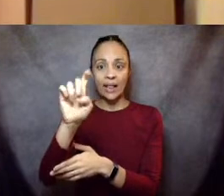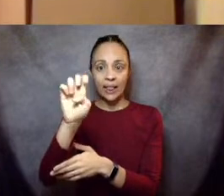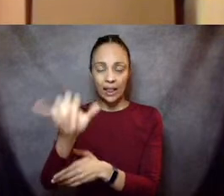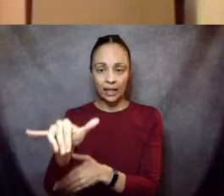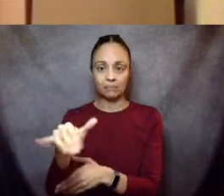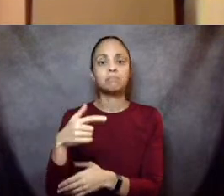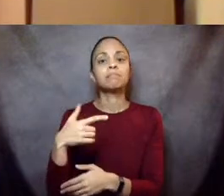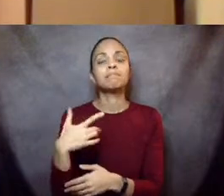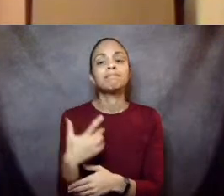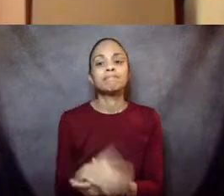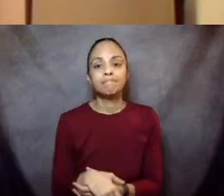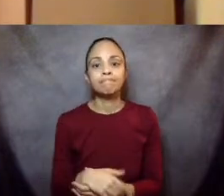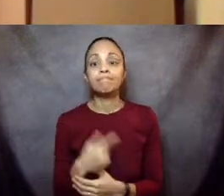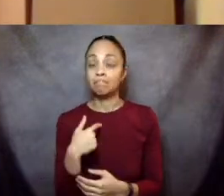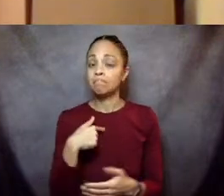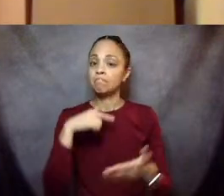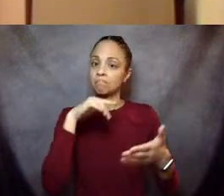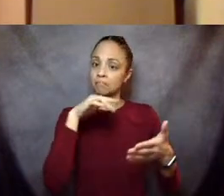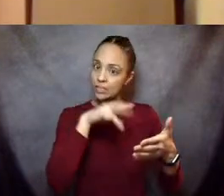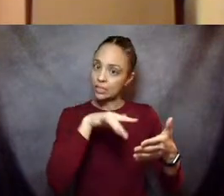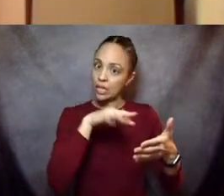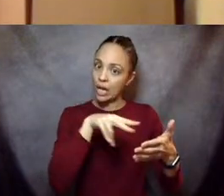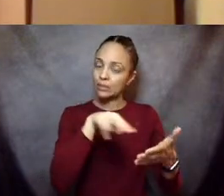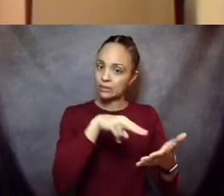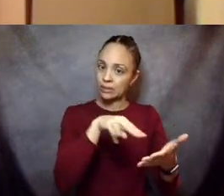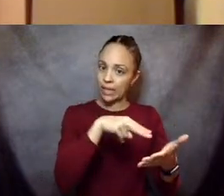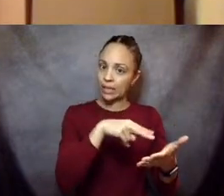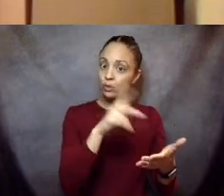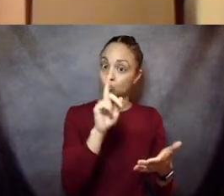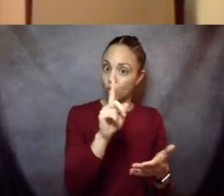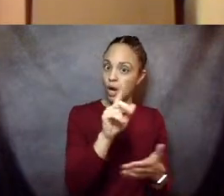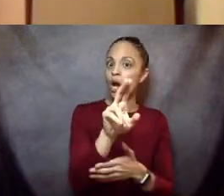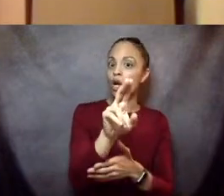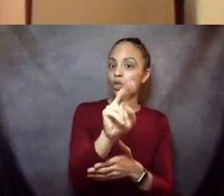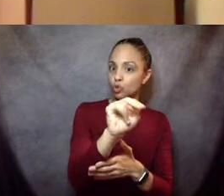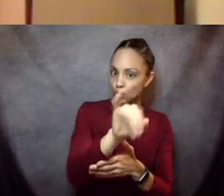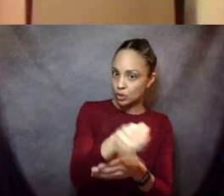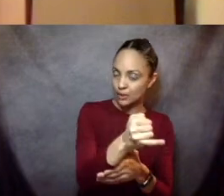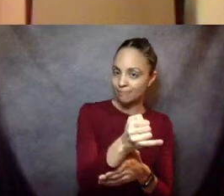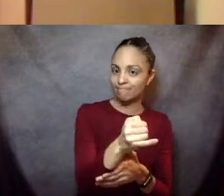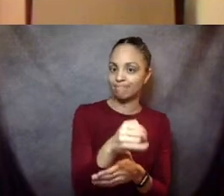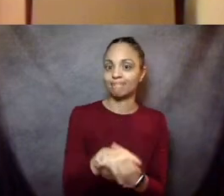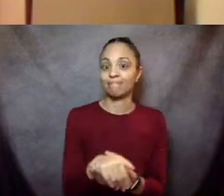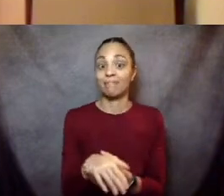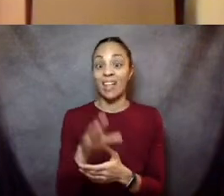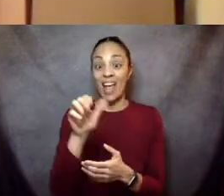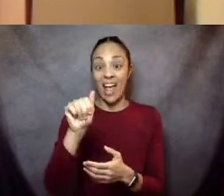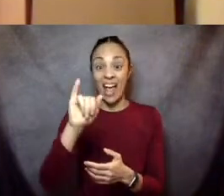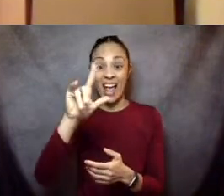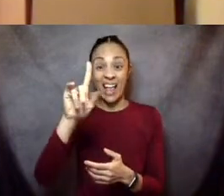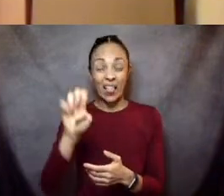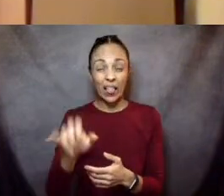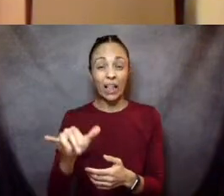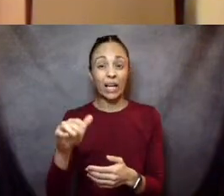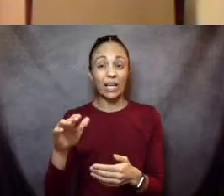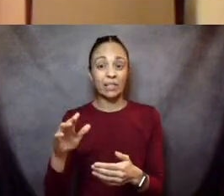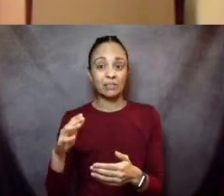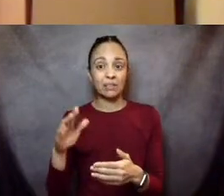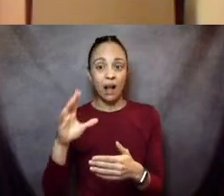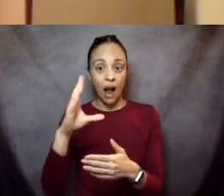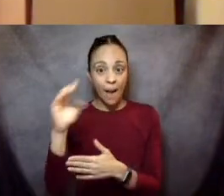in Newark, the Ailey Company came to the Robert Treat Hotel. I remember this